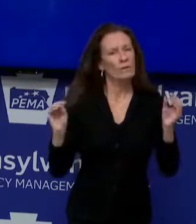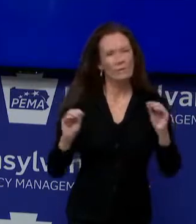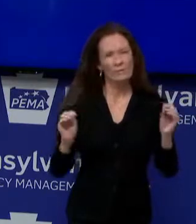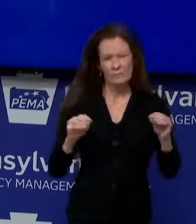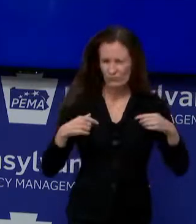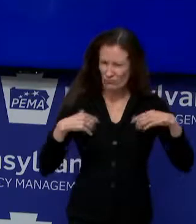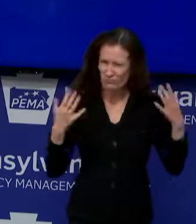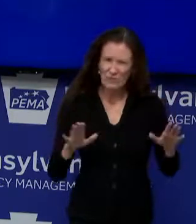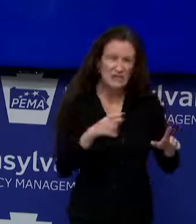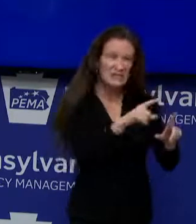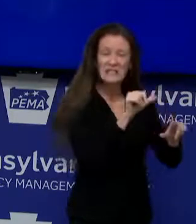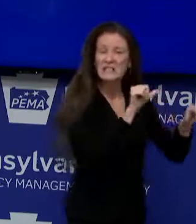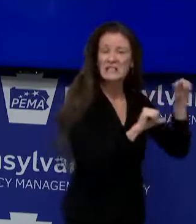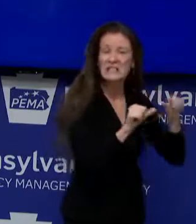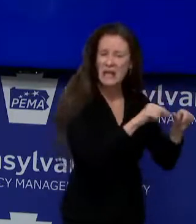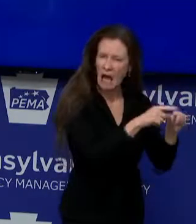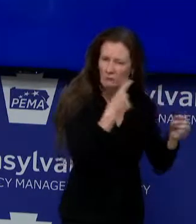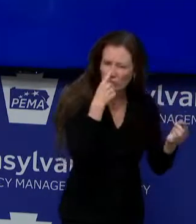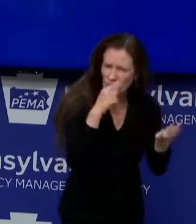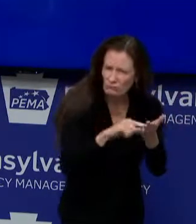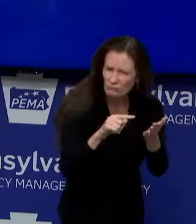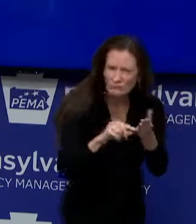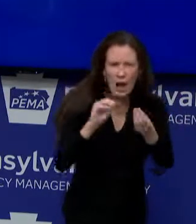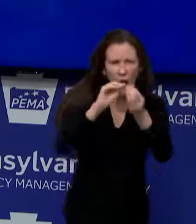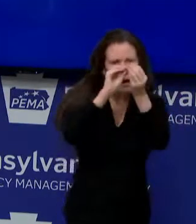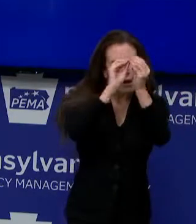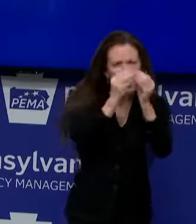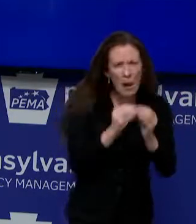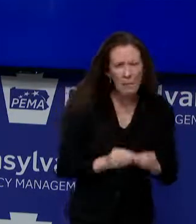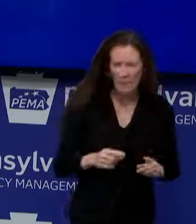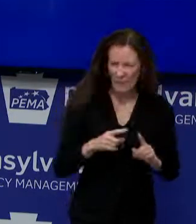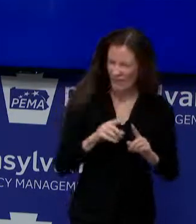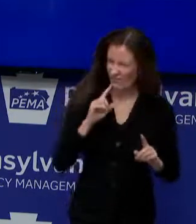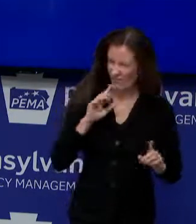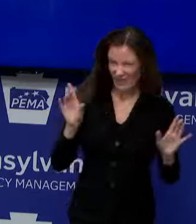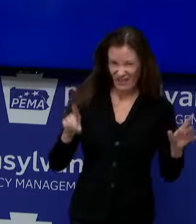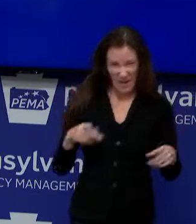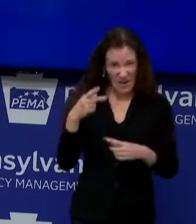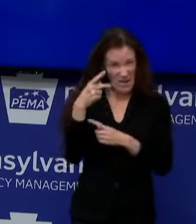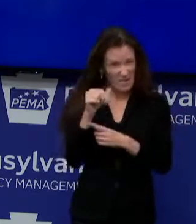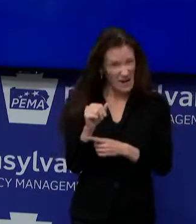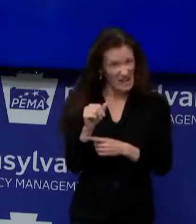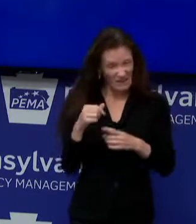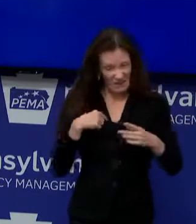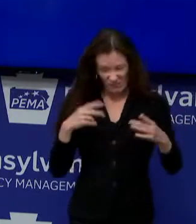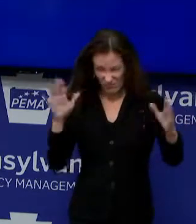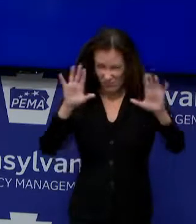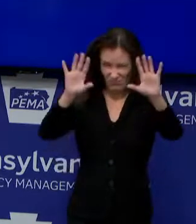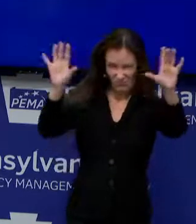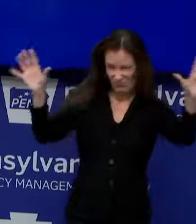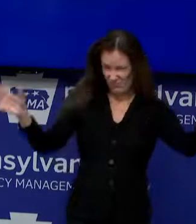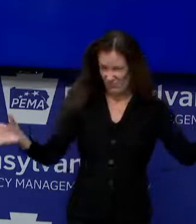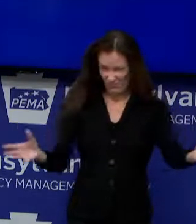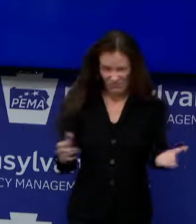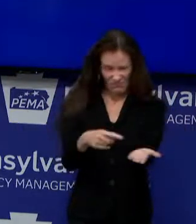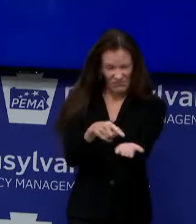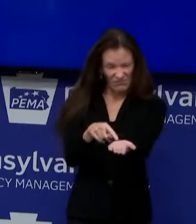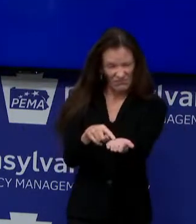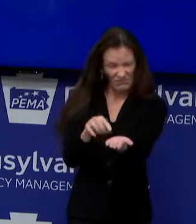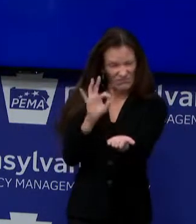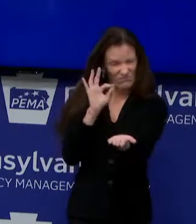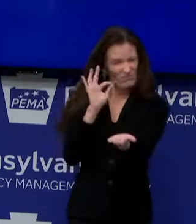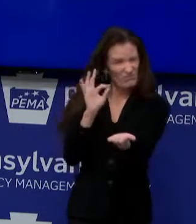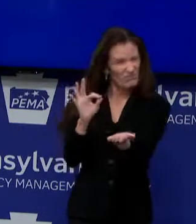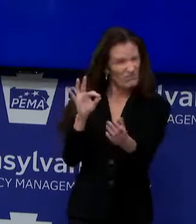high level of confidence and statistical verification that the outcome of an election is accurate and to detect possible